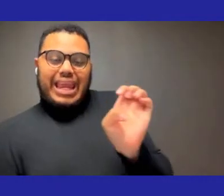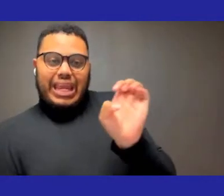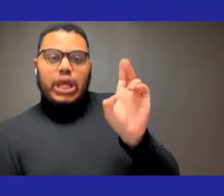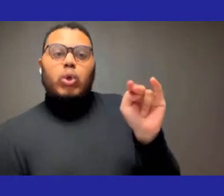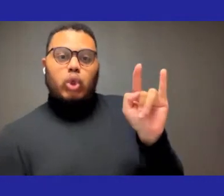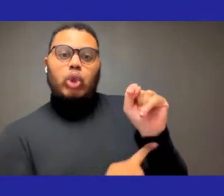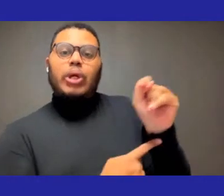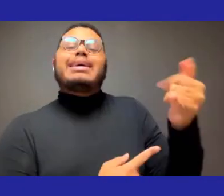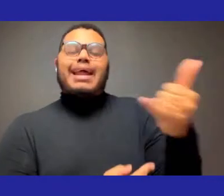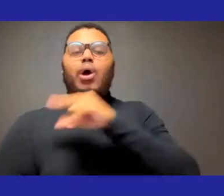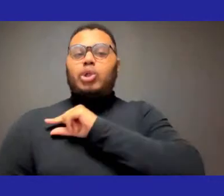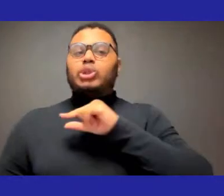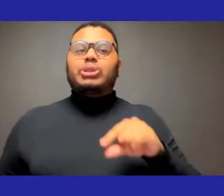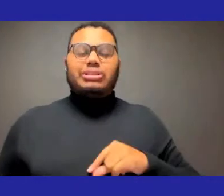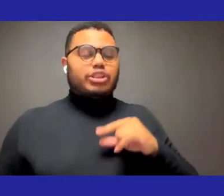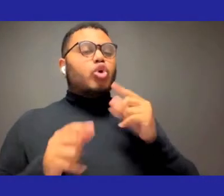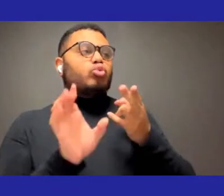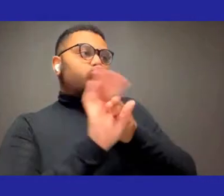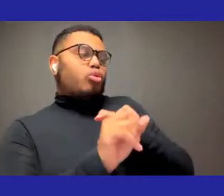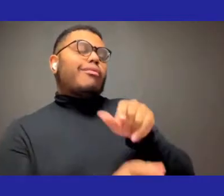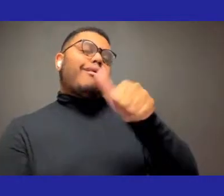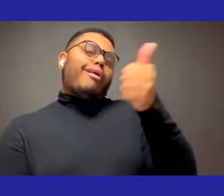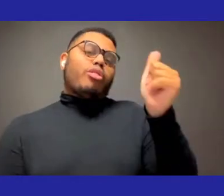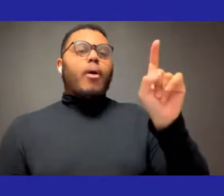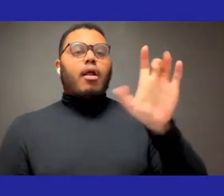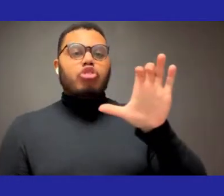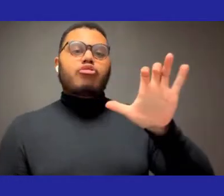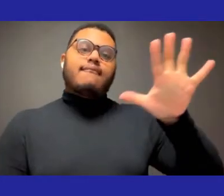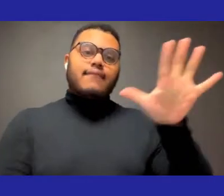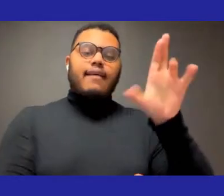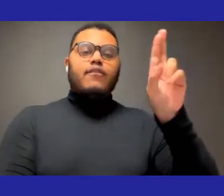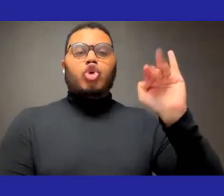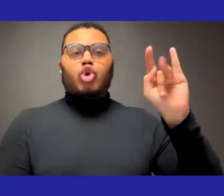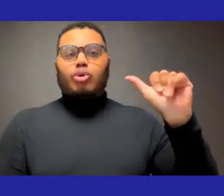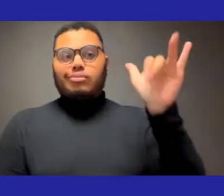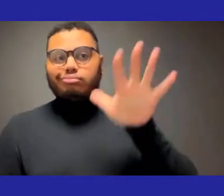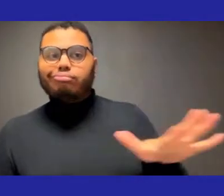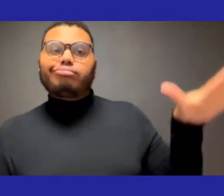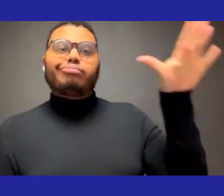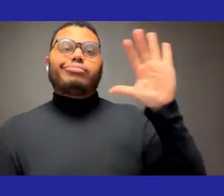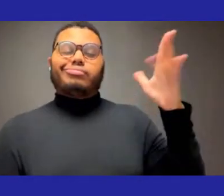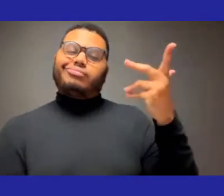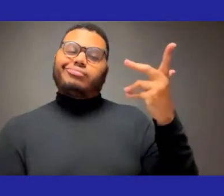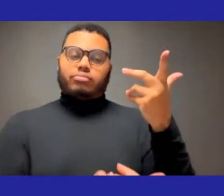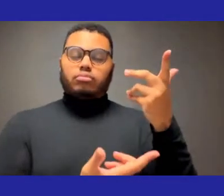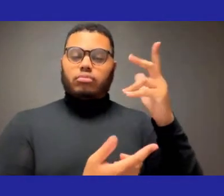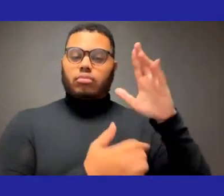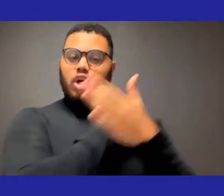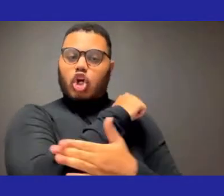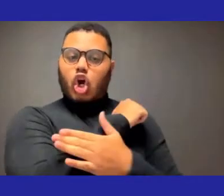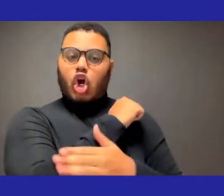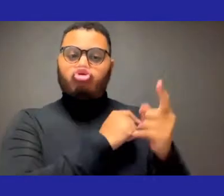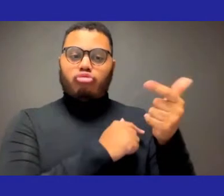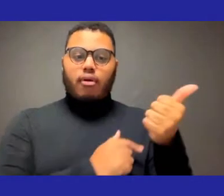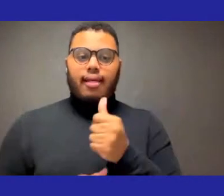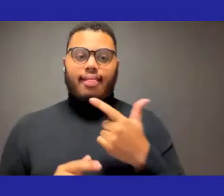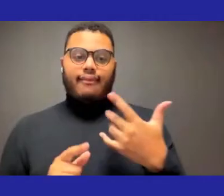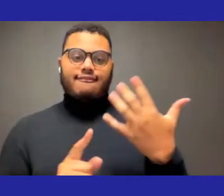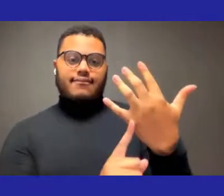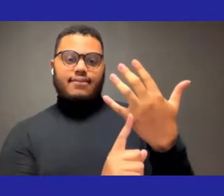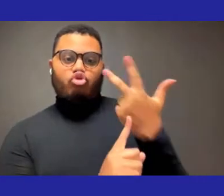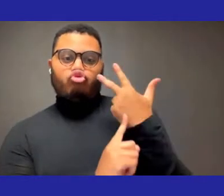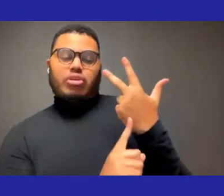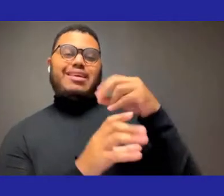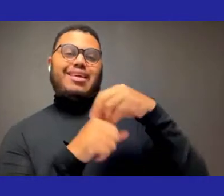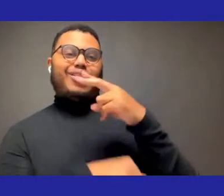other 105 units in the country and 3 hospitals in New York State to receive this prestigious award. Next slide, please. Queens also